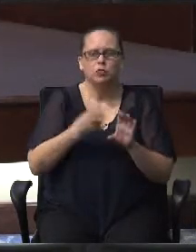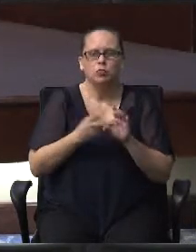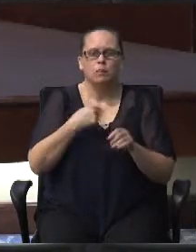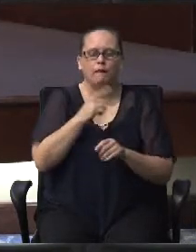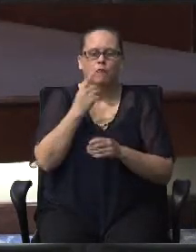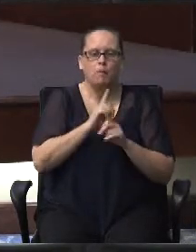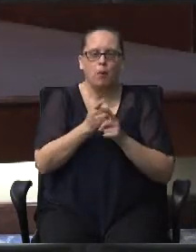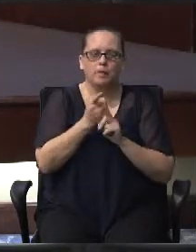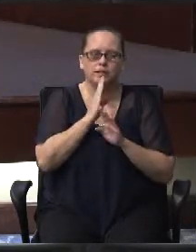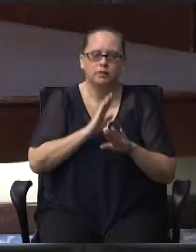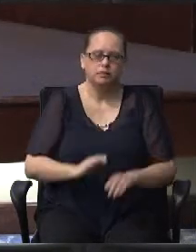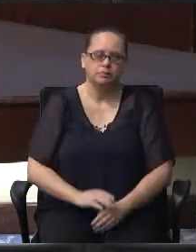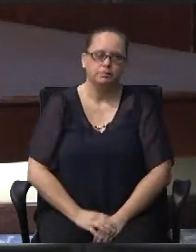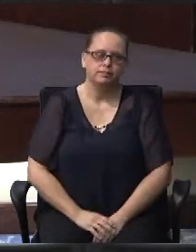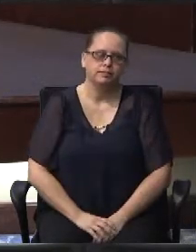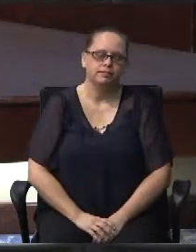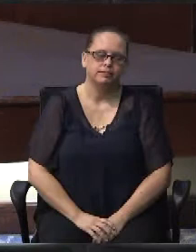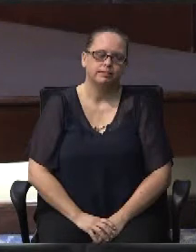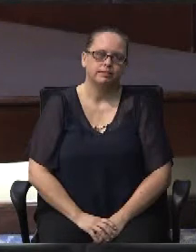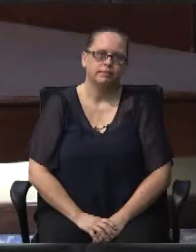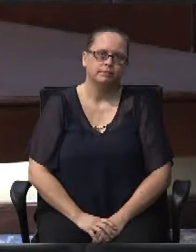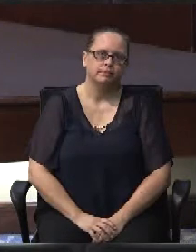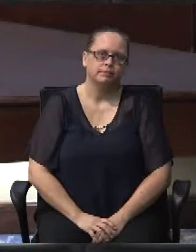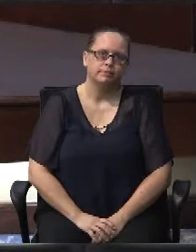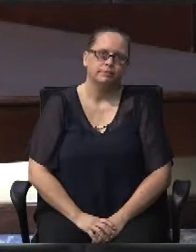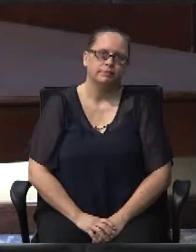moment of silence.